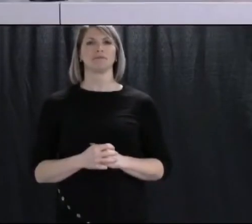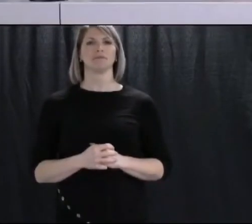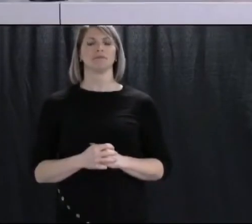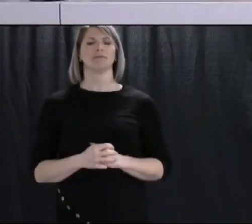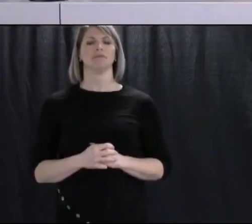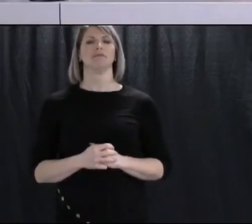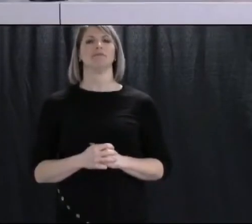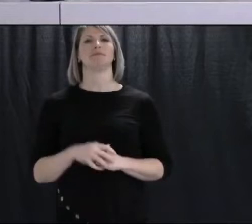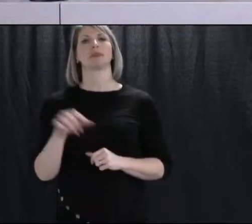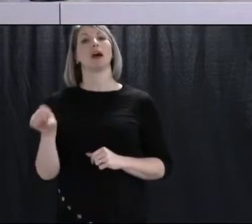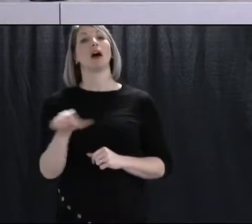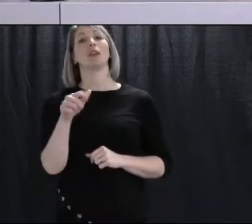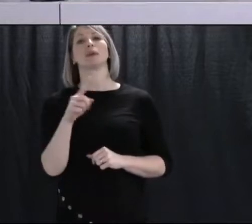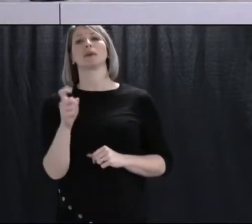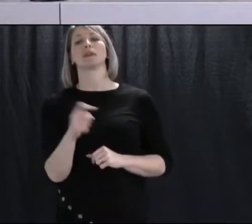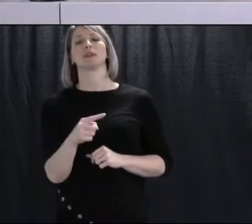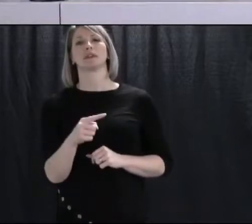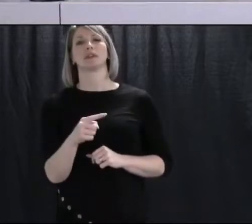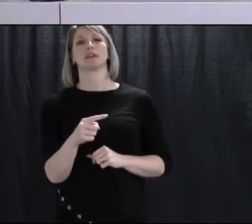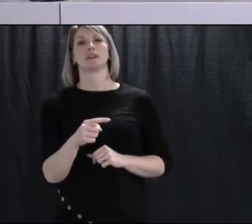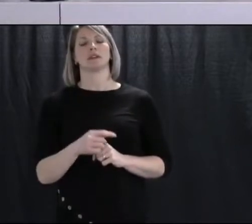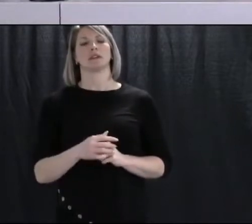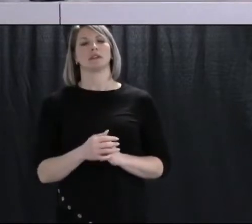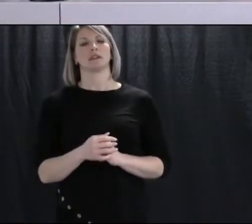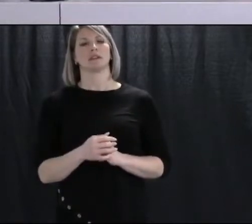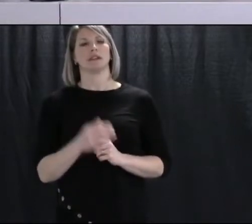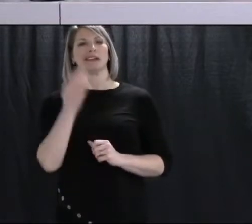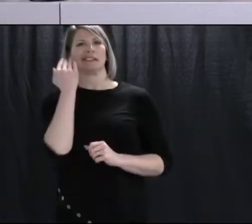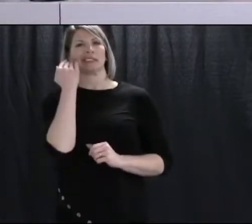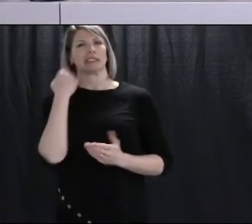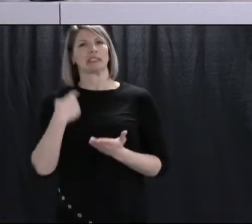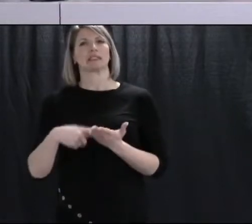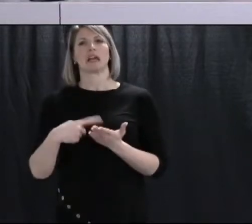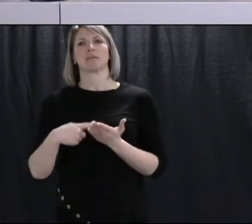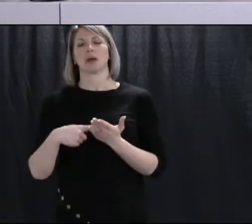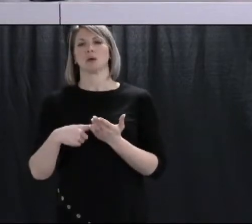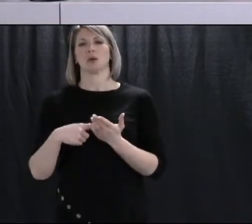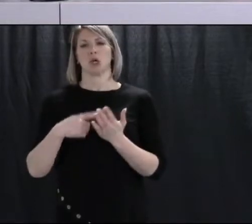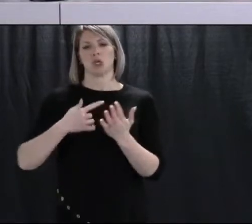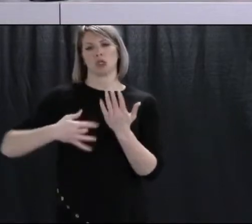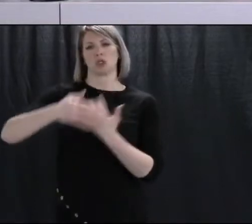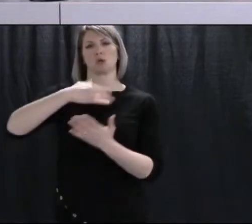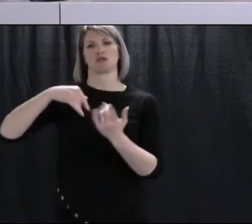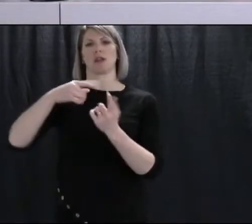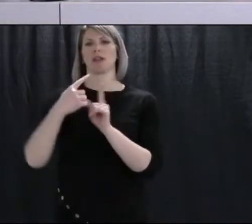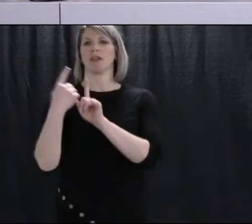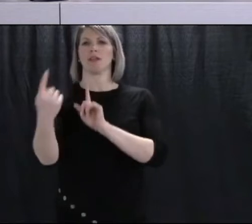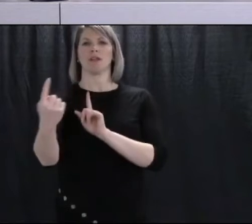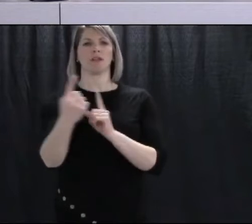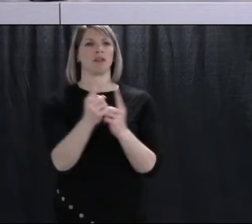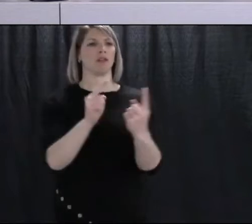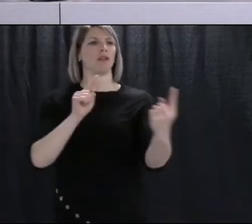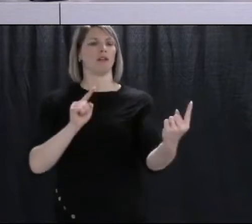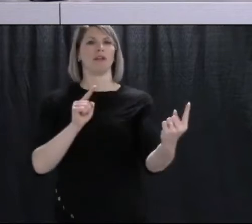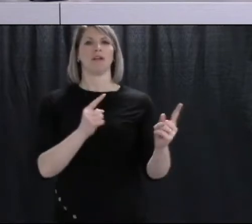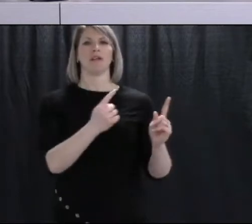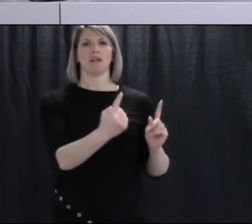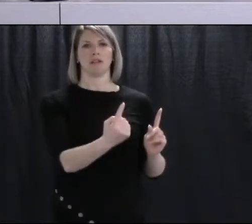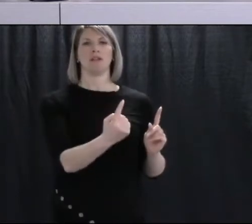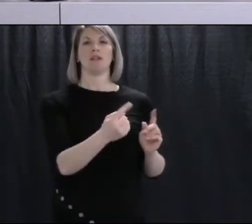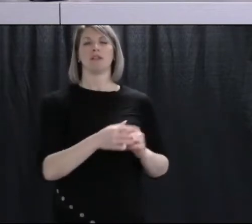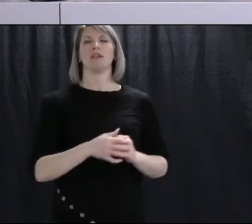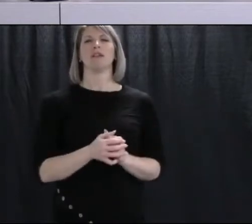And the other question I want to ask, we talked a bit about social distancing. I just want to make sure I understand completely